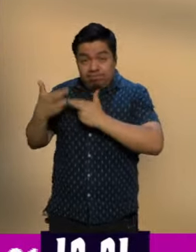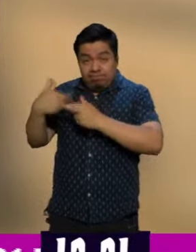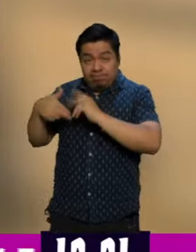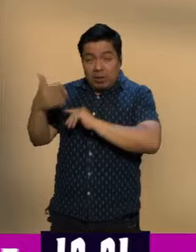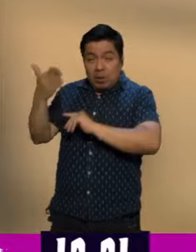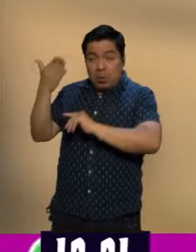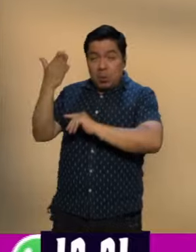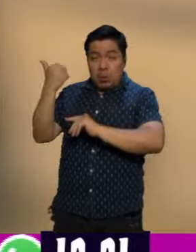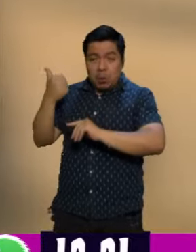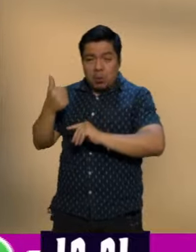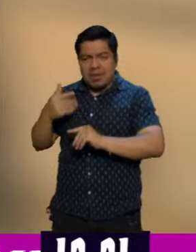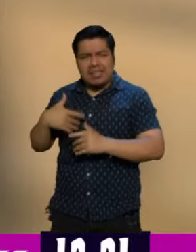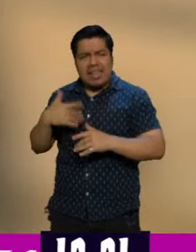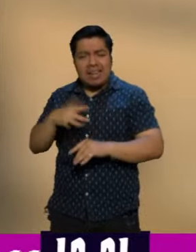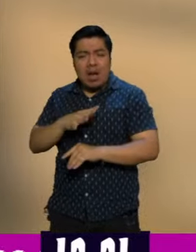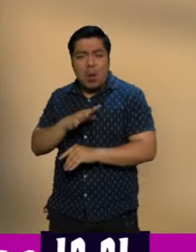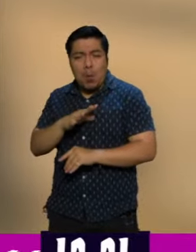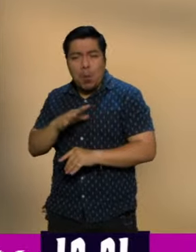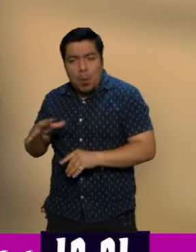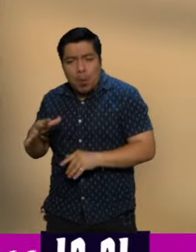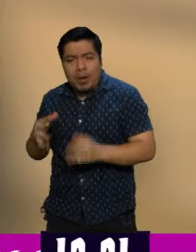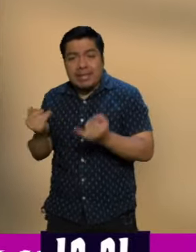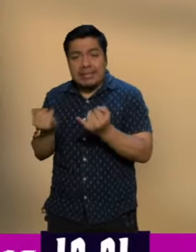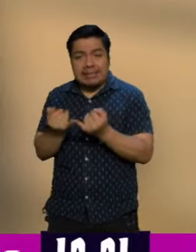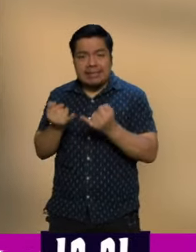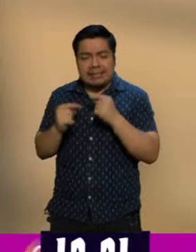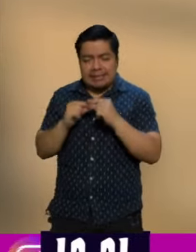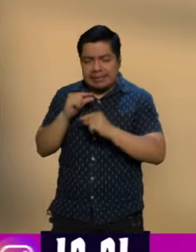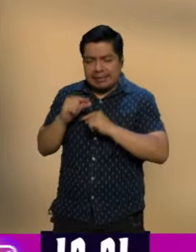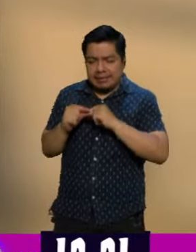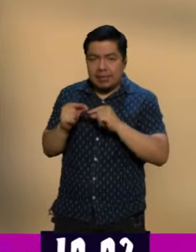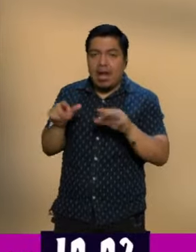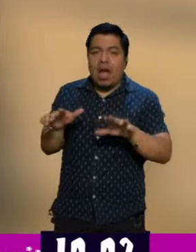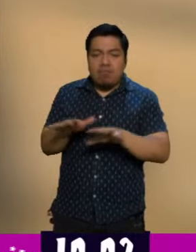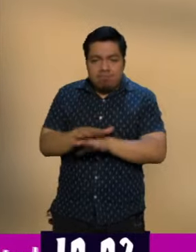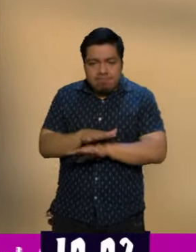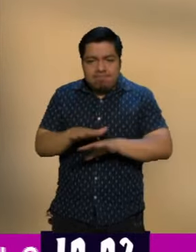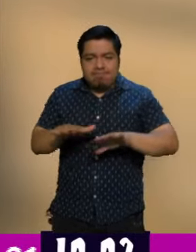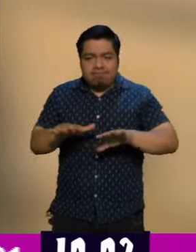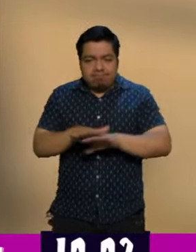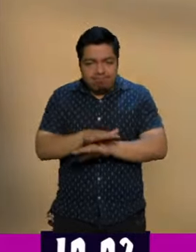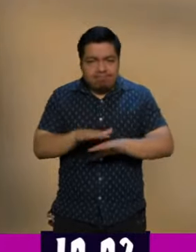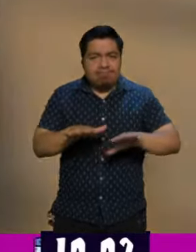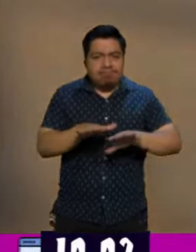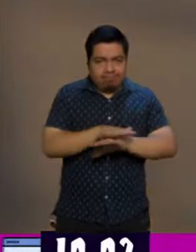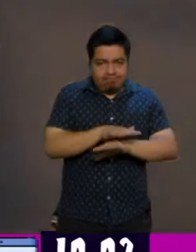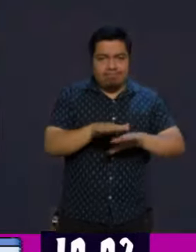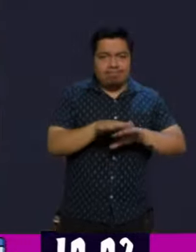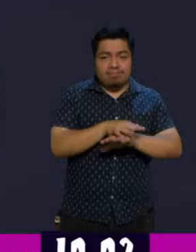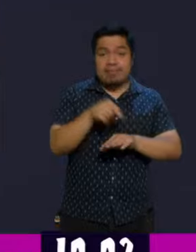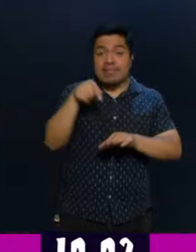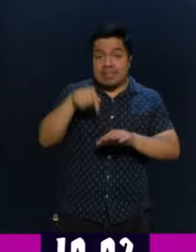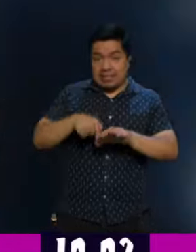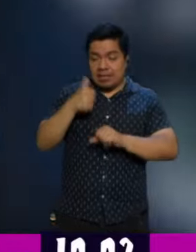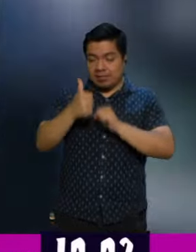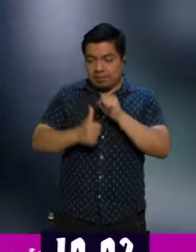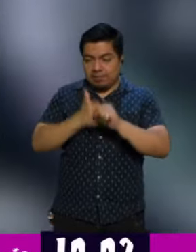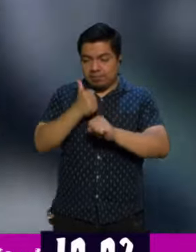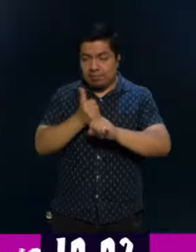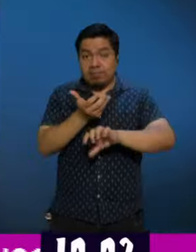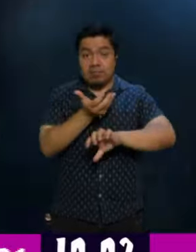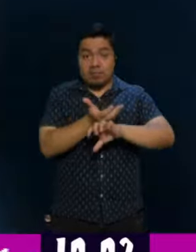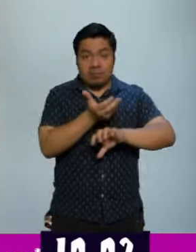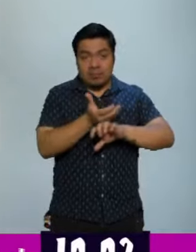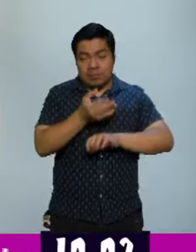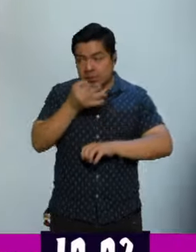and vulnerable and always changing it is. And this year, you know, in the States, we have our